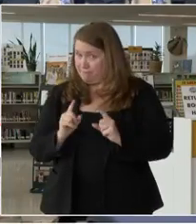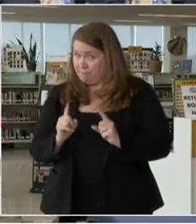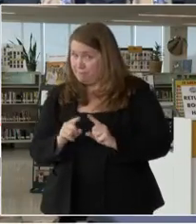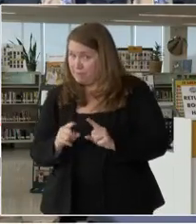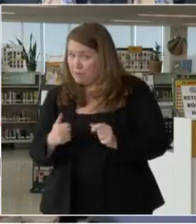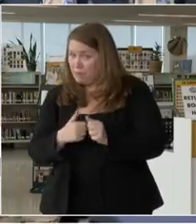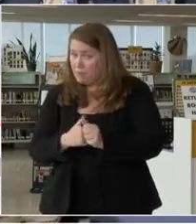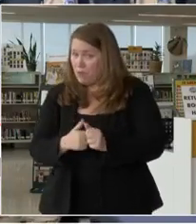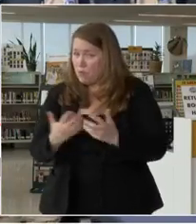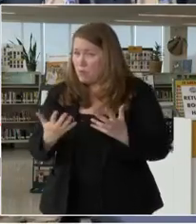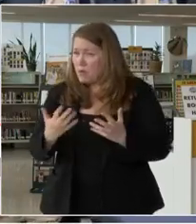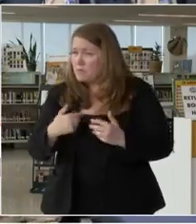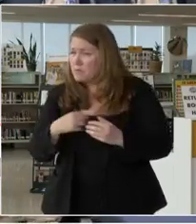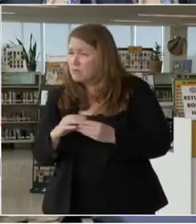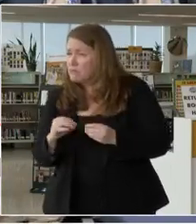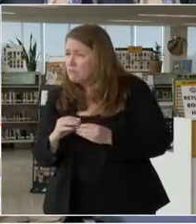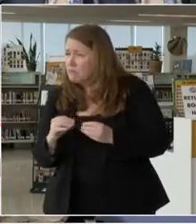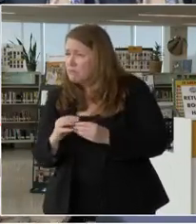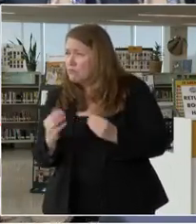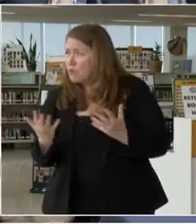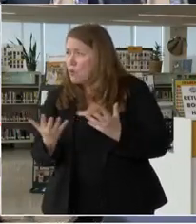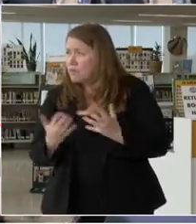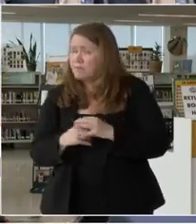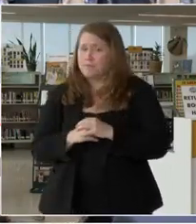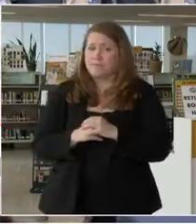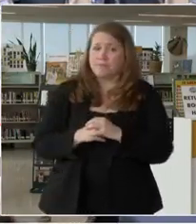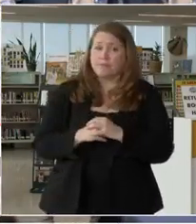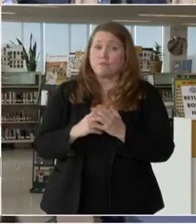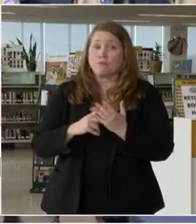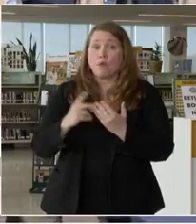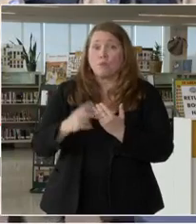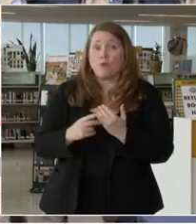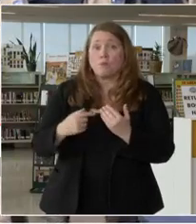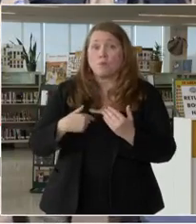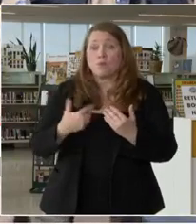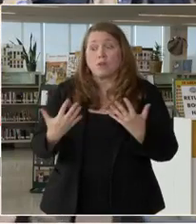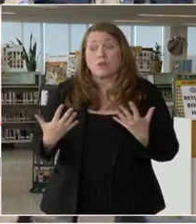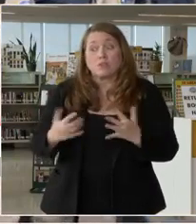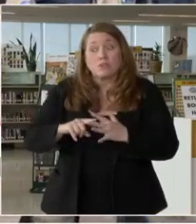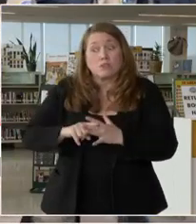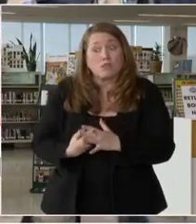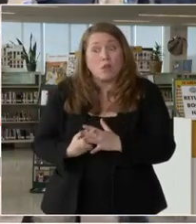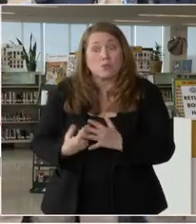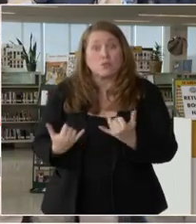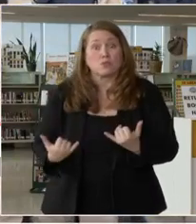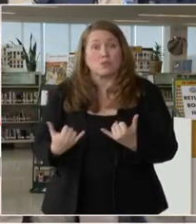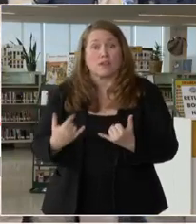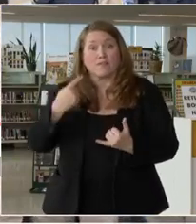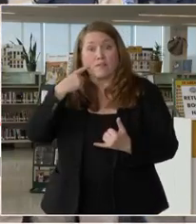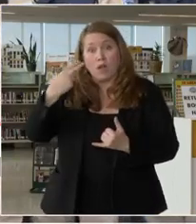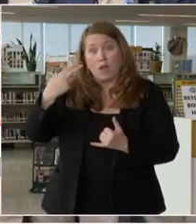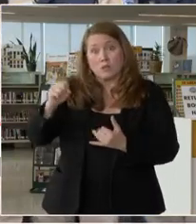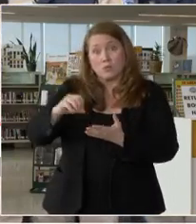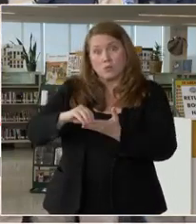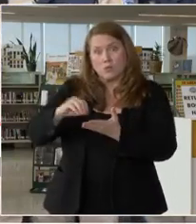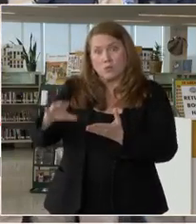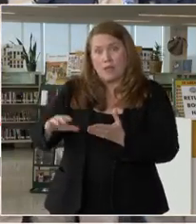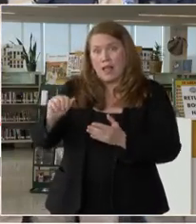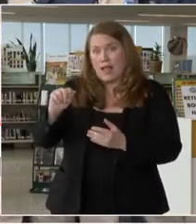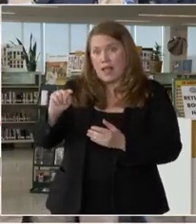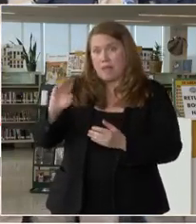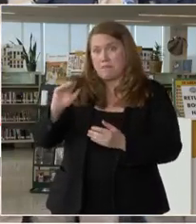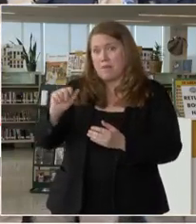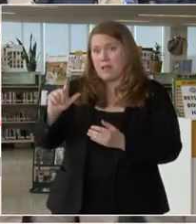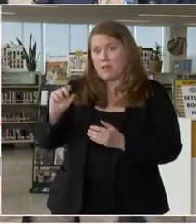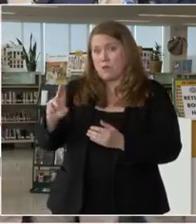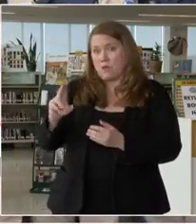follow what we're talking about. So the program that we're relaunching today for high school students at Ballou, they